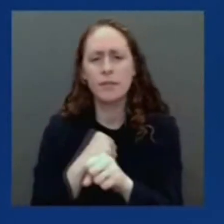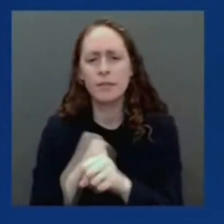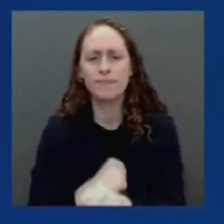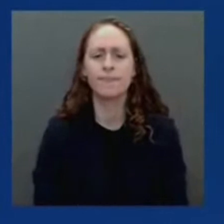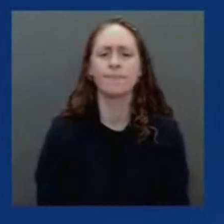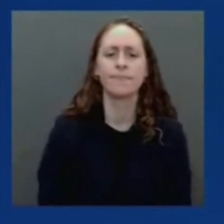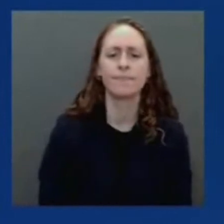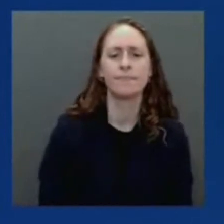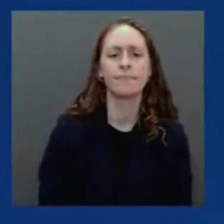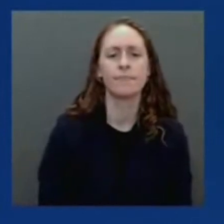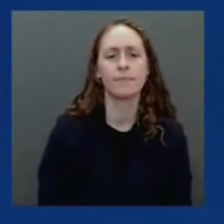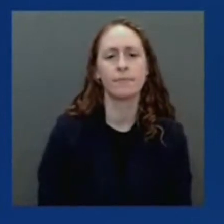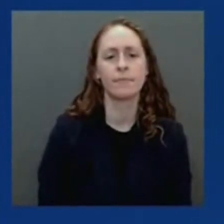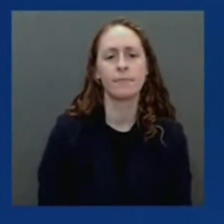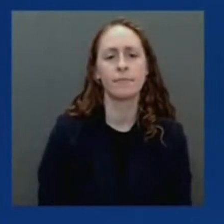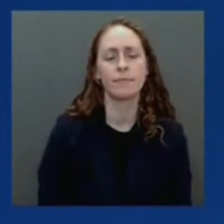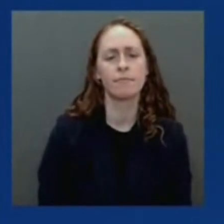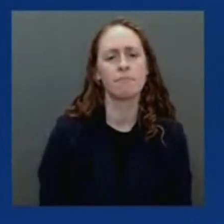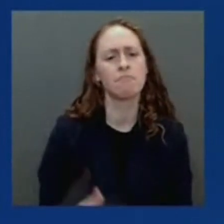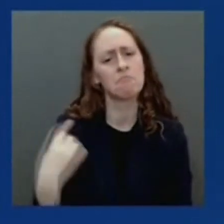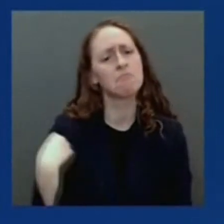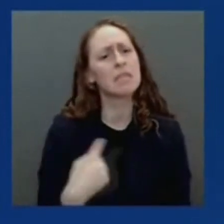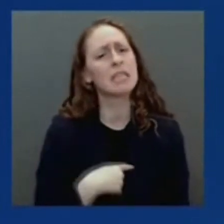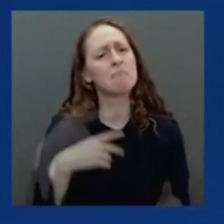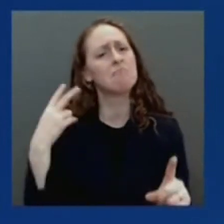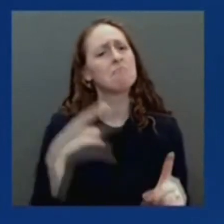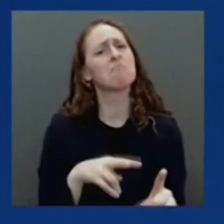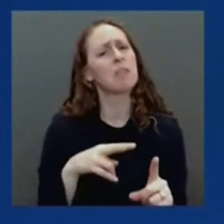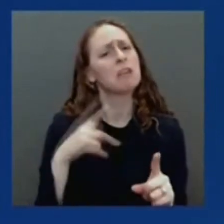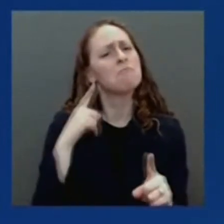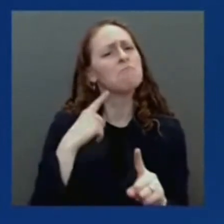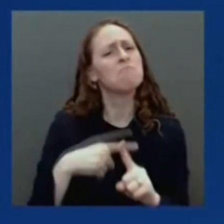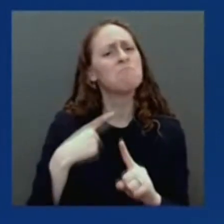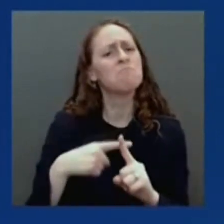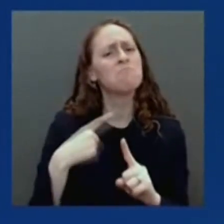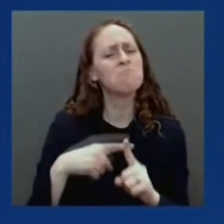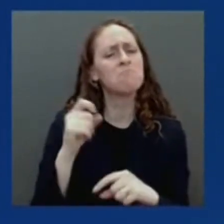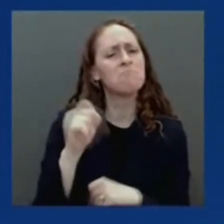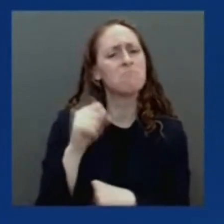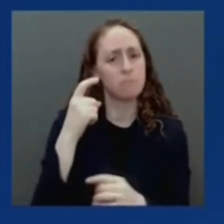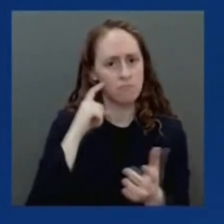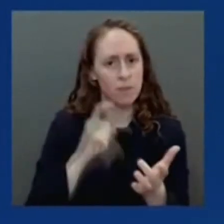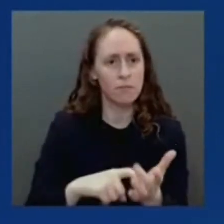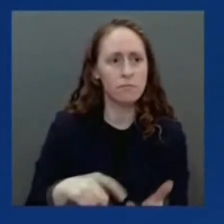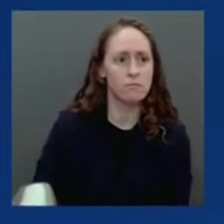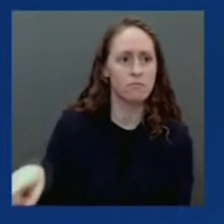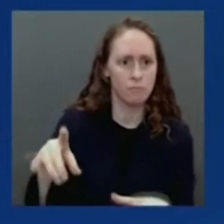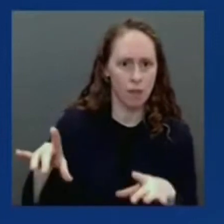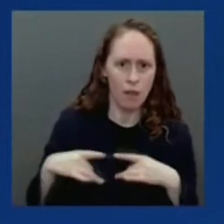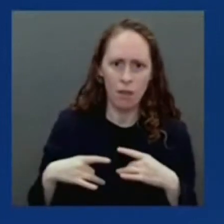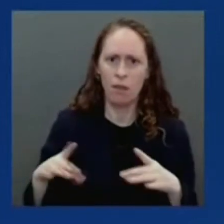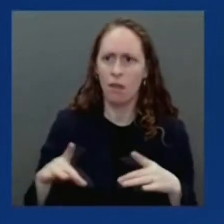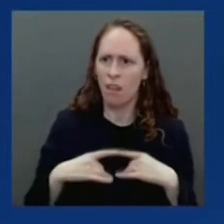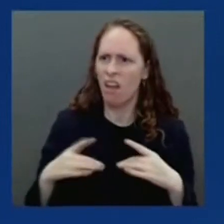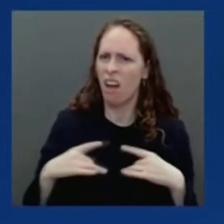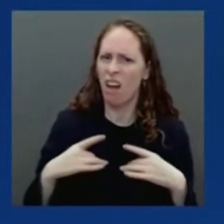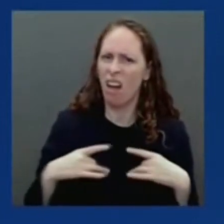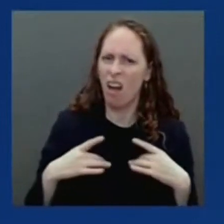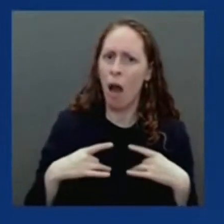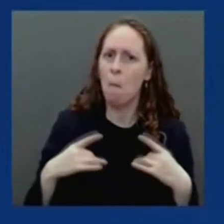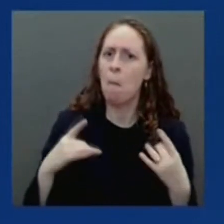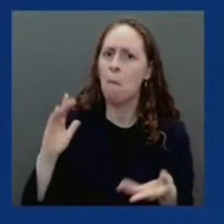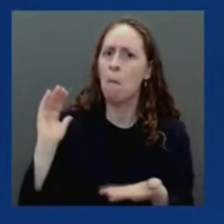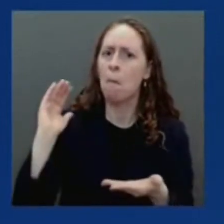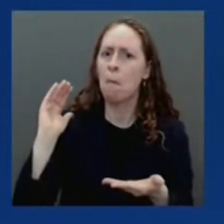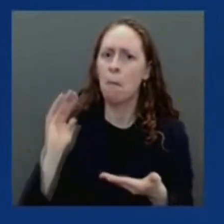down week over week, down 36% over the last week. I do think we have to use an important metric as a barometer, which is how